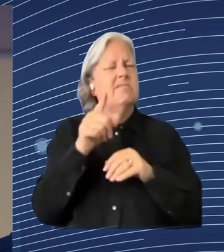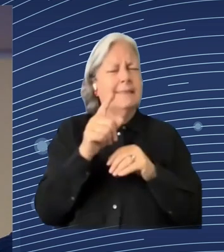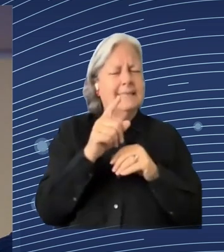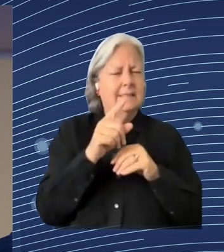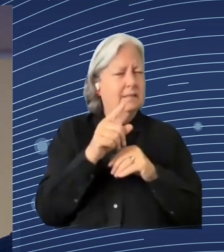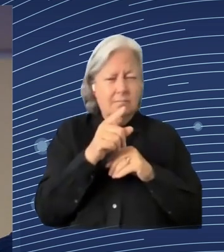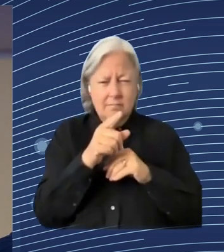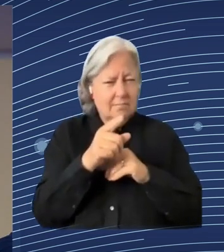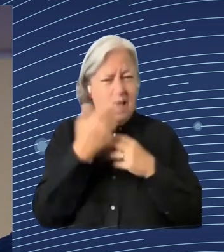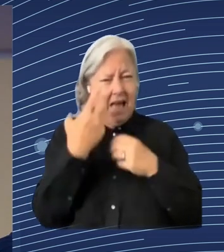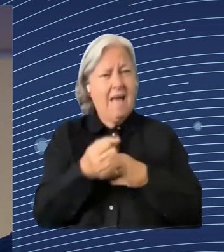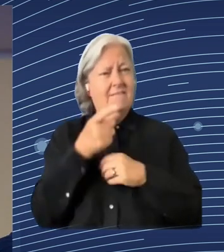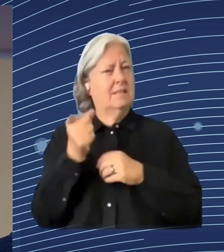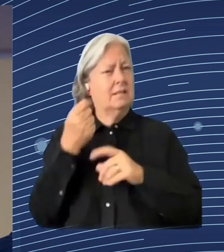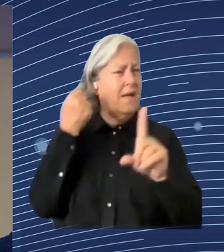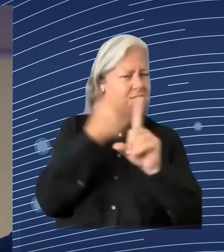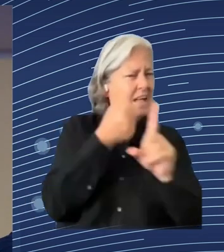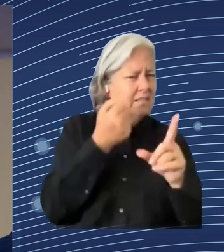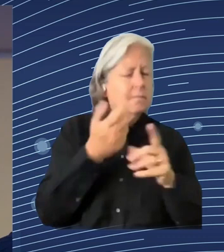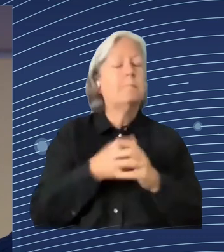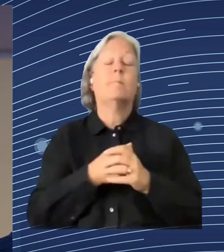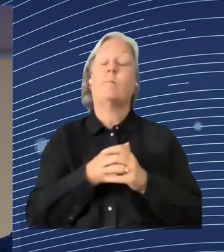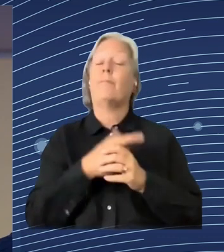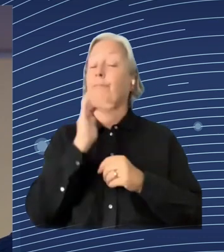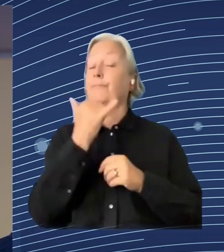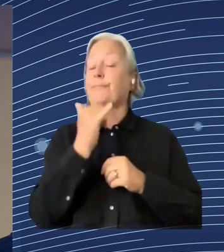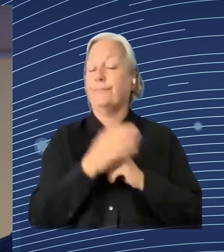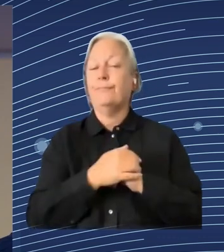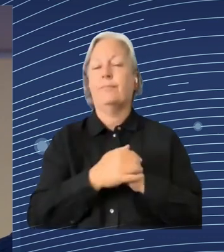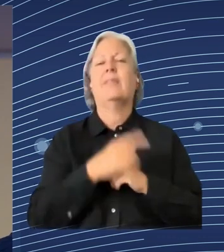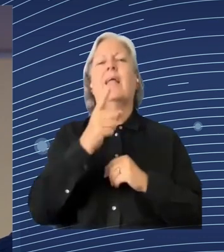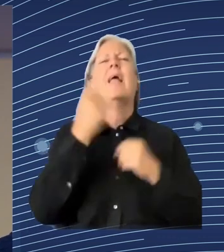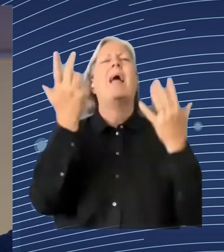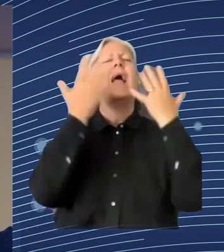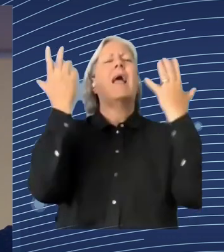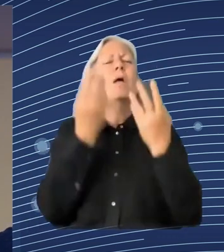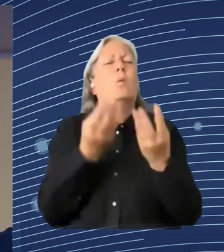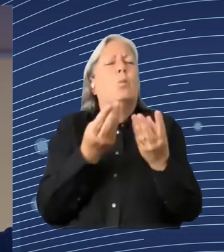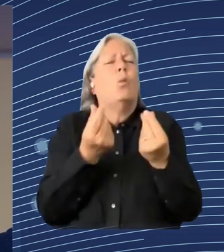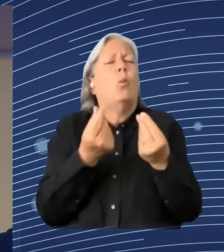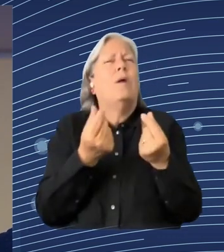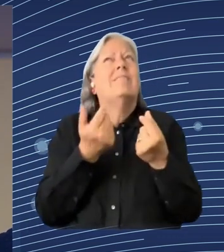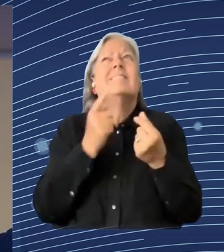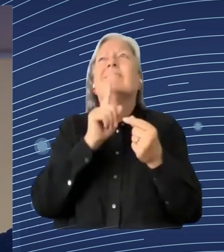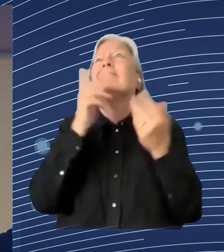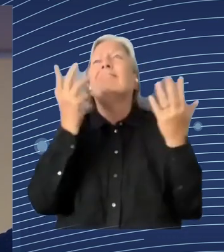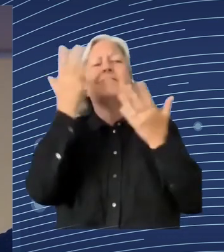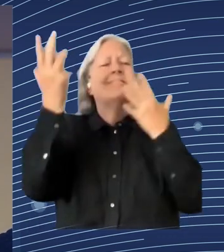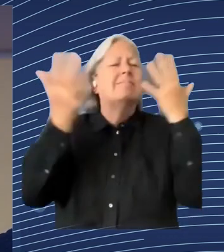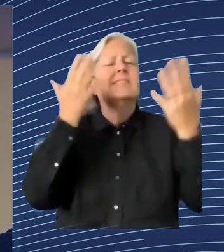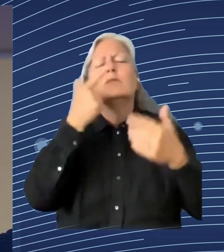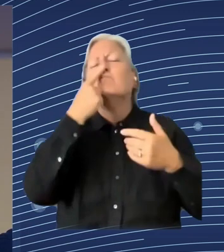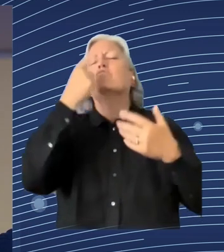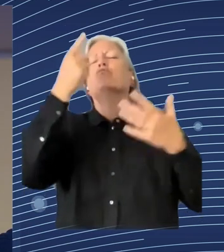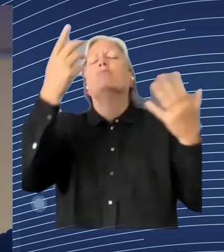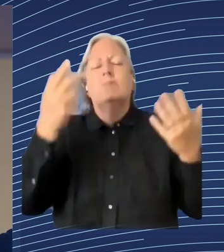effects? Mm-hmm. Yes, we did. So, for example, the air quality had obviously effect on like lung and